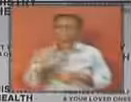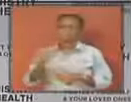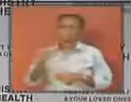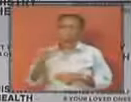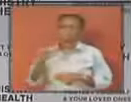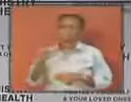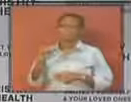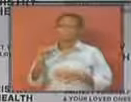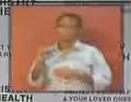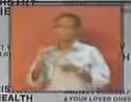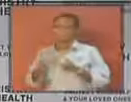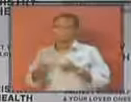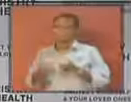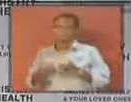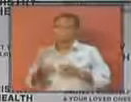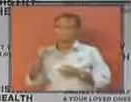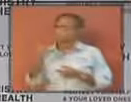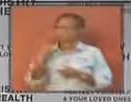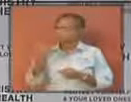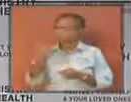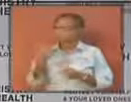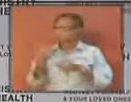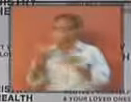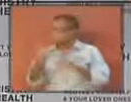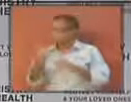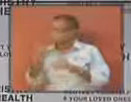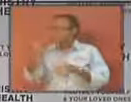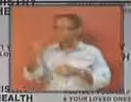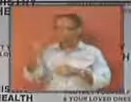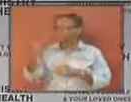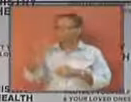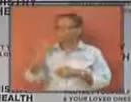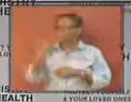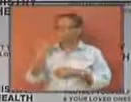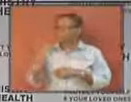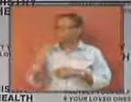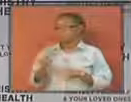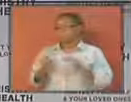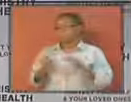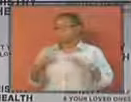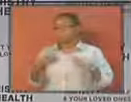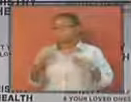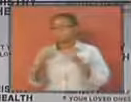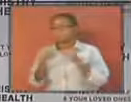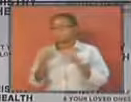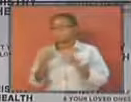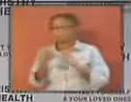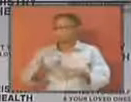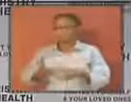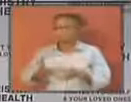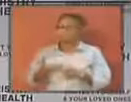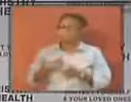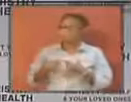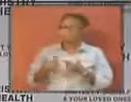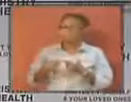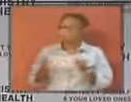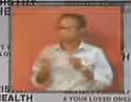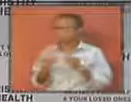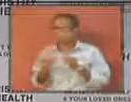brief questions. Of course, if we have additional time, we will come back to you. We begin now with questions